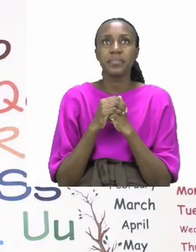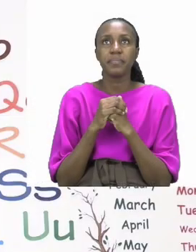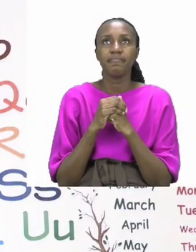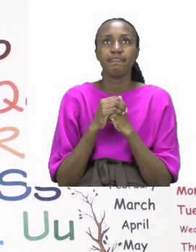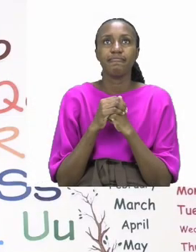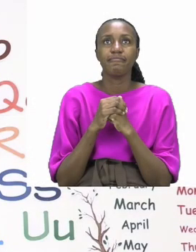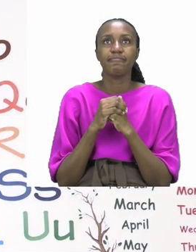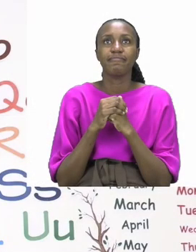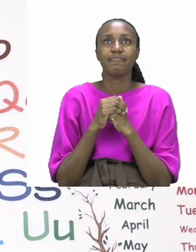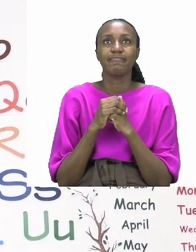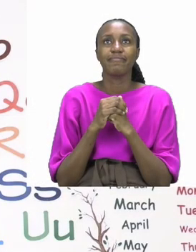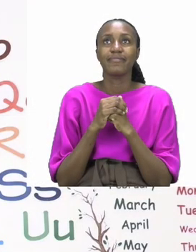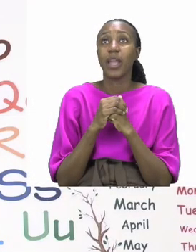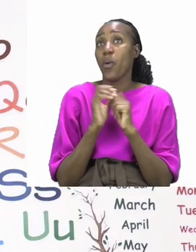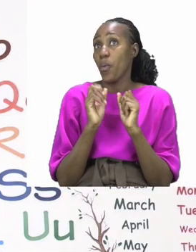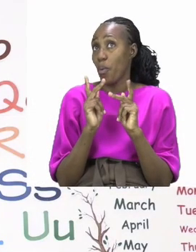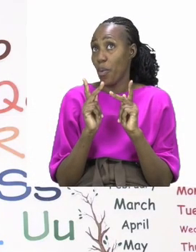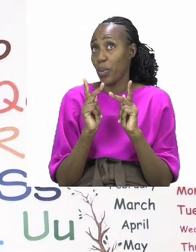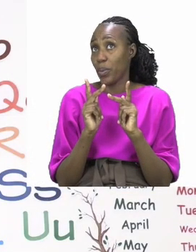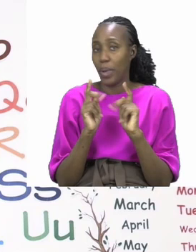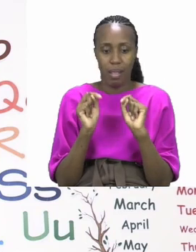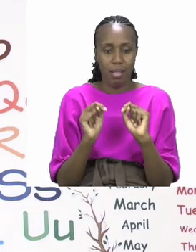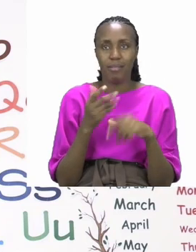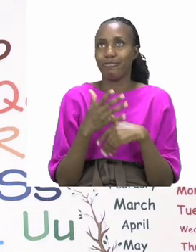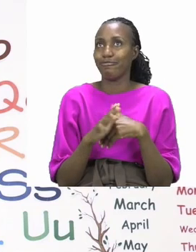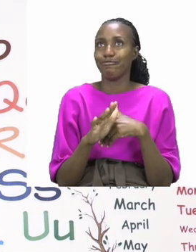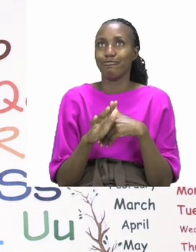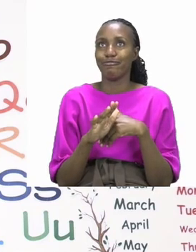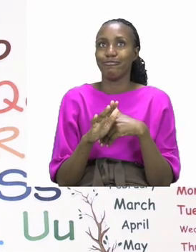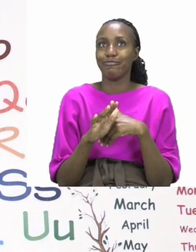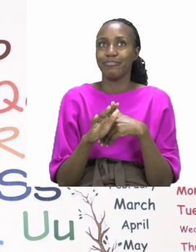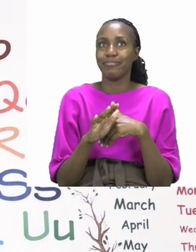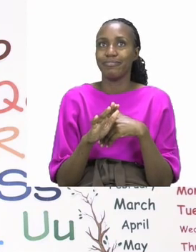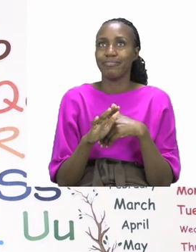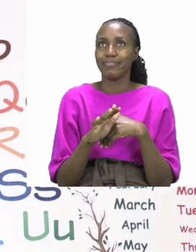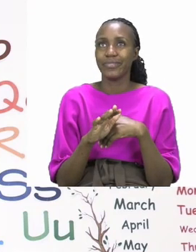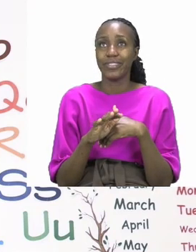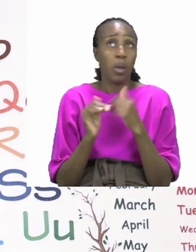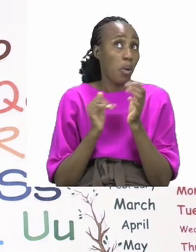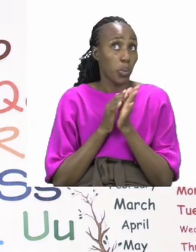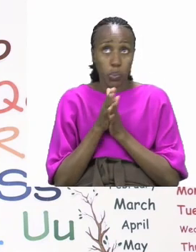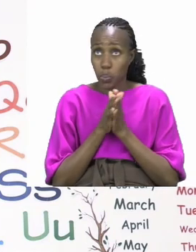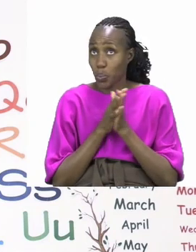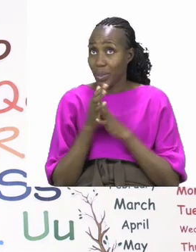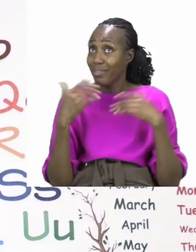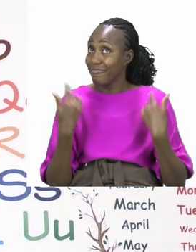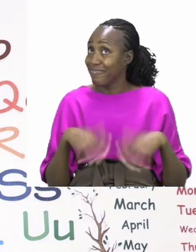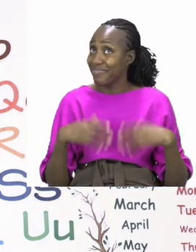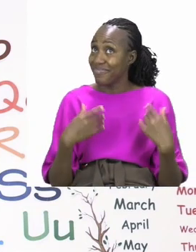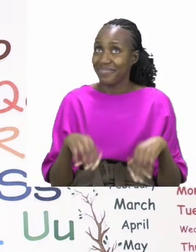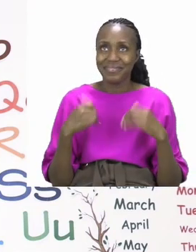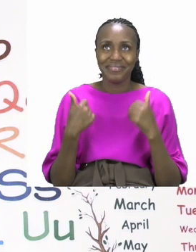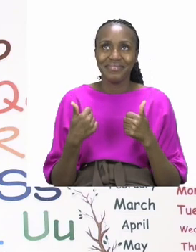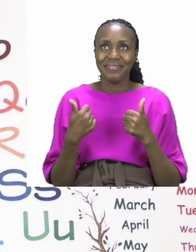Boys and girls, we have now come to the end of our lesson, but I hope you had fun. Remember, if you're not